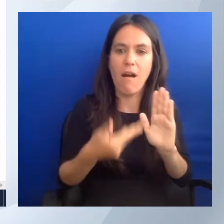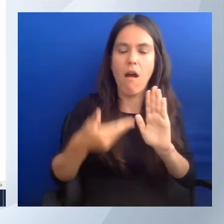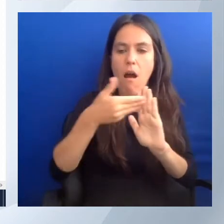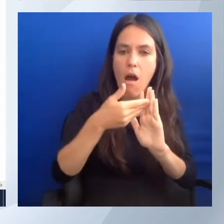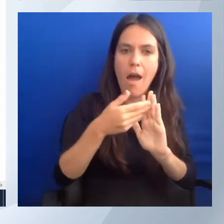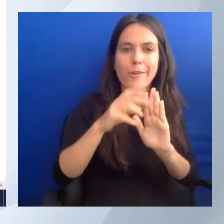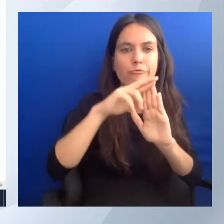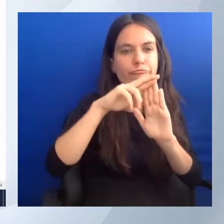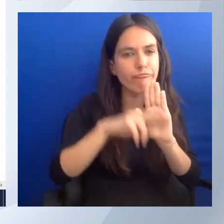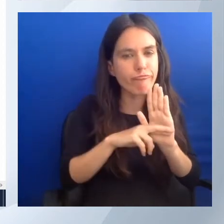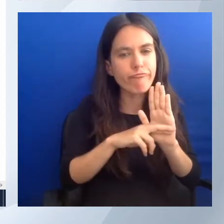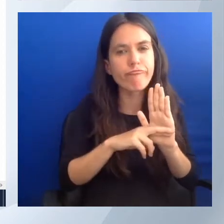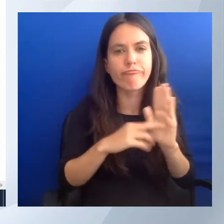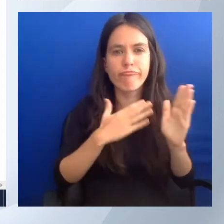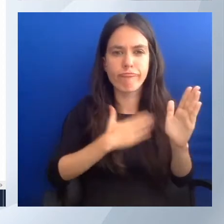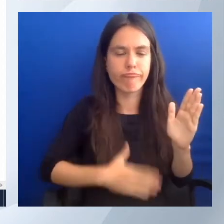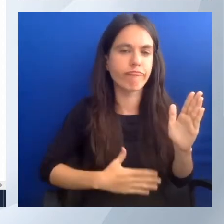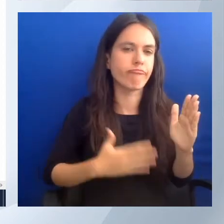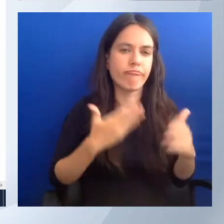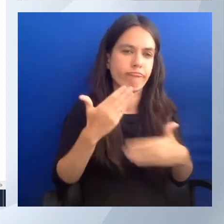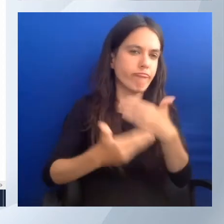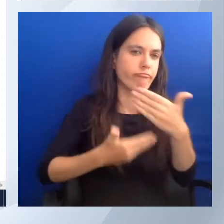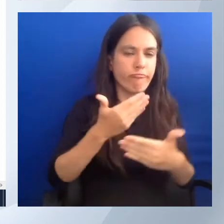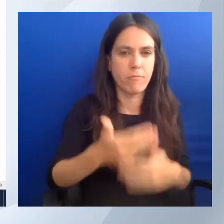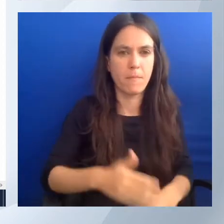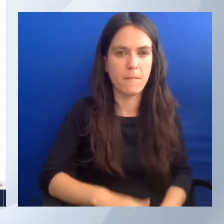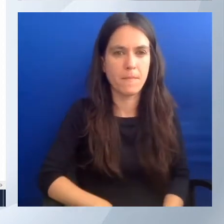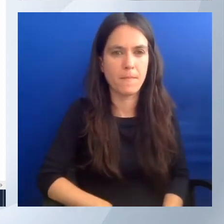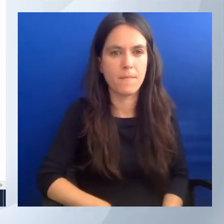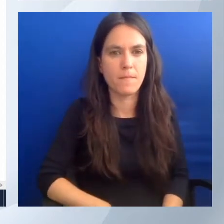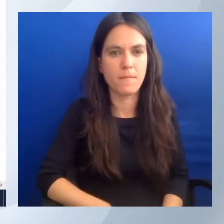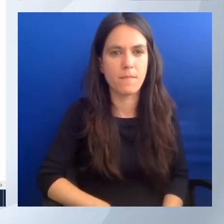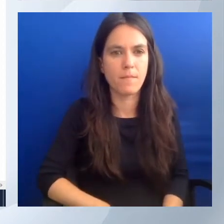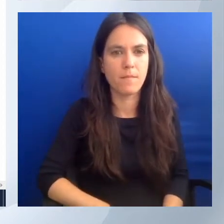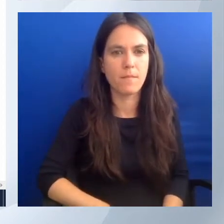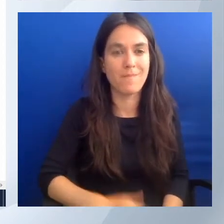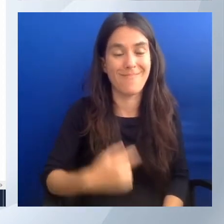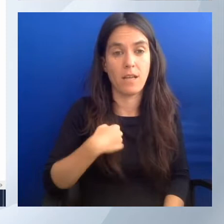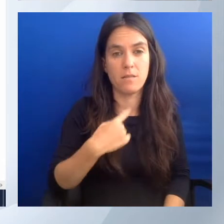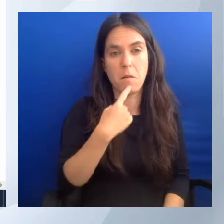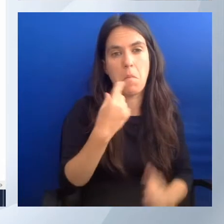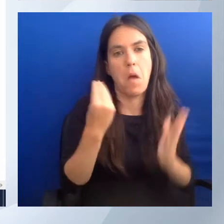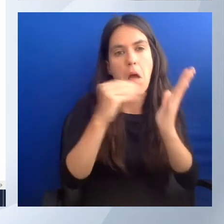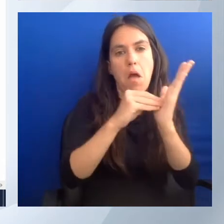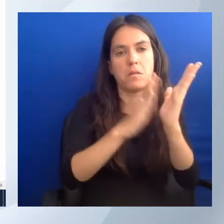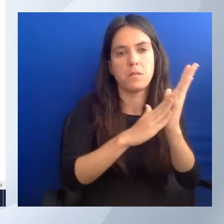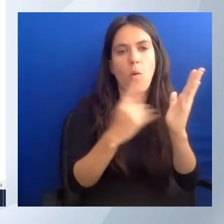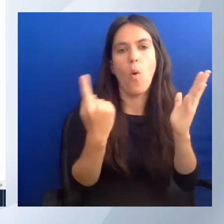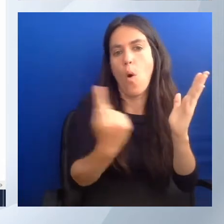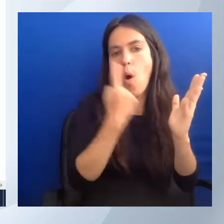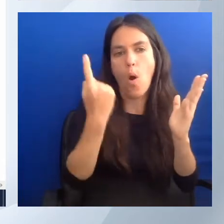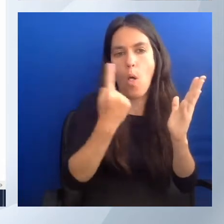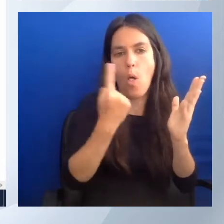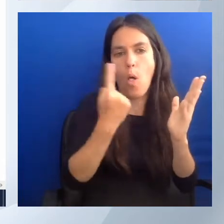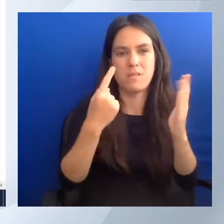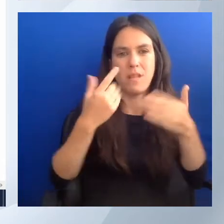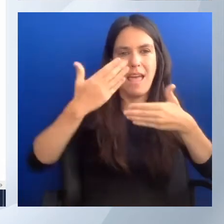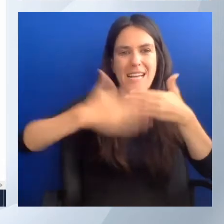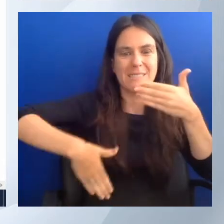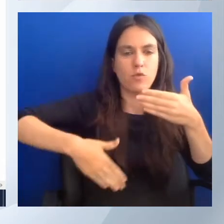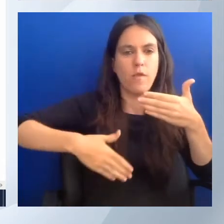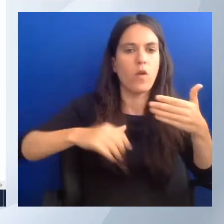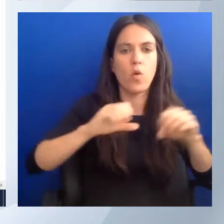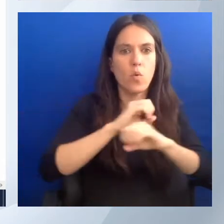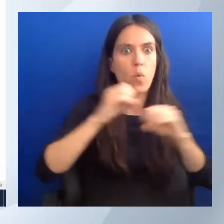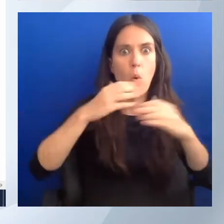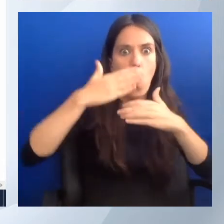want. And I only have one rule, and I just added a always cache expiration. So if there's no cache expiration set on any